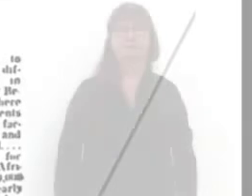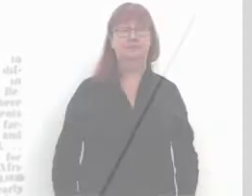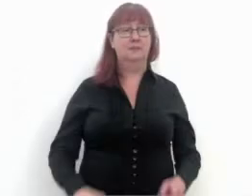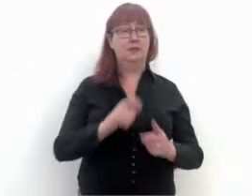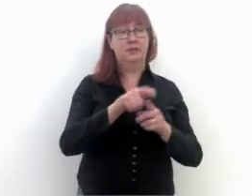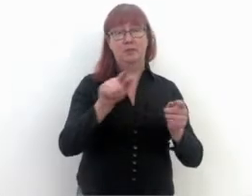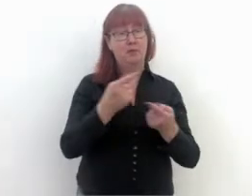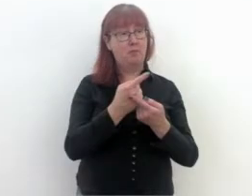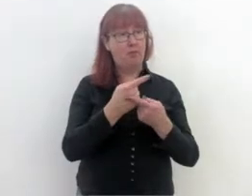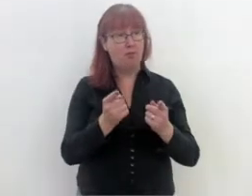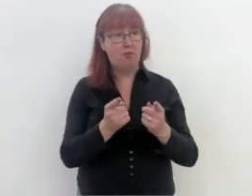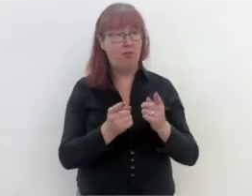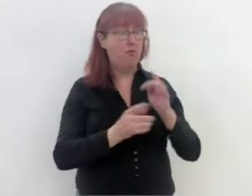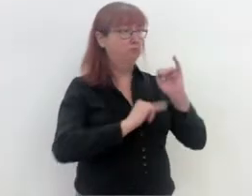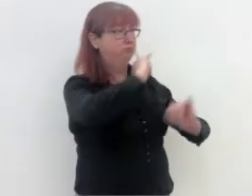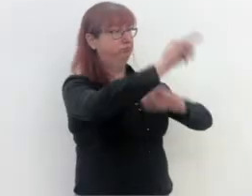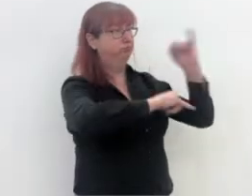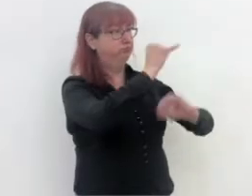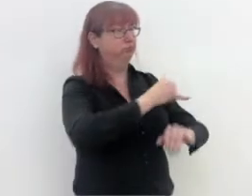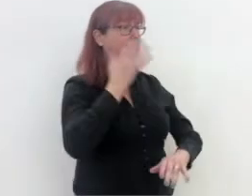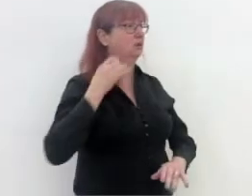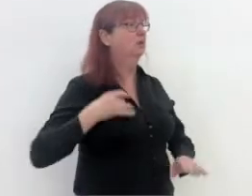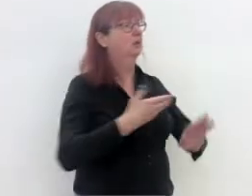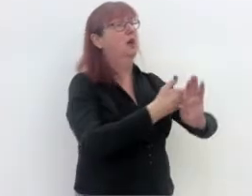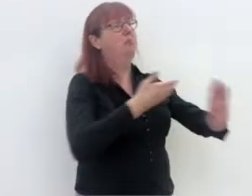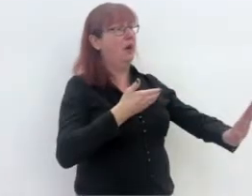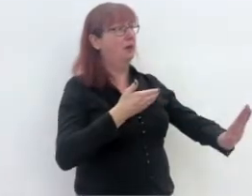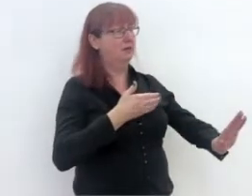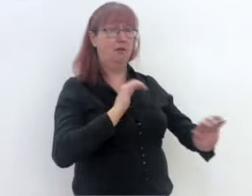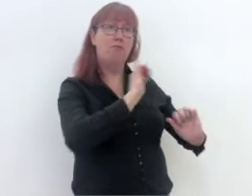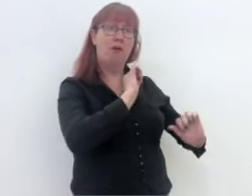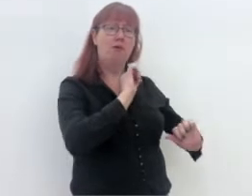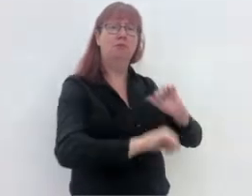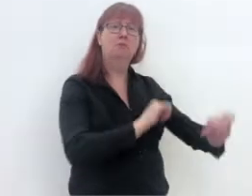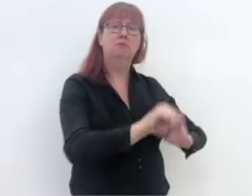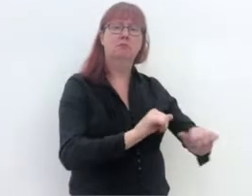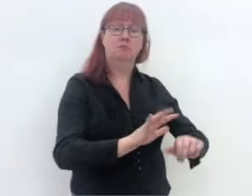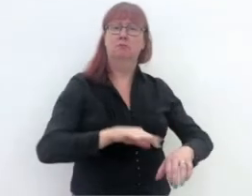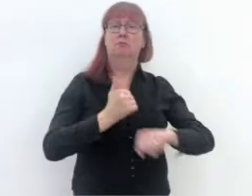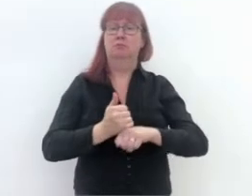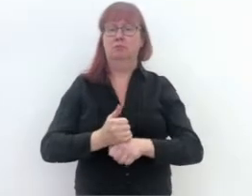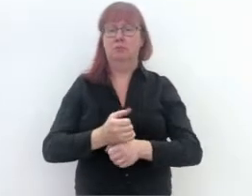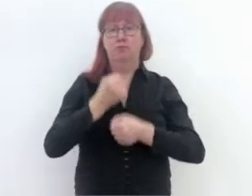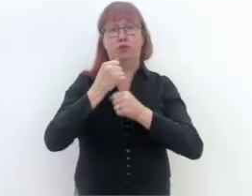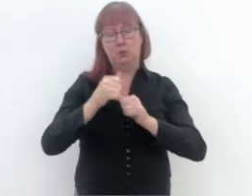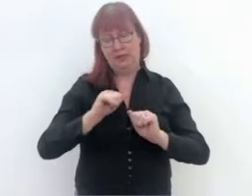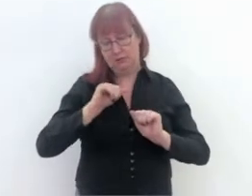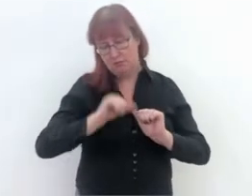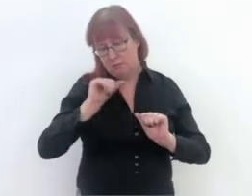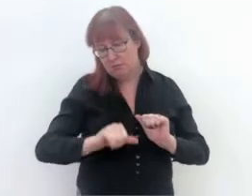Disabled people's criticism of the apartheid regime And the subsequent protests in 1981